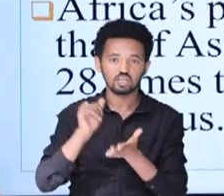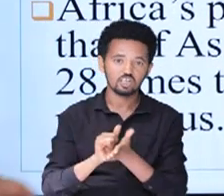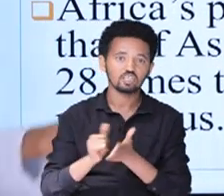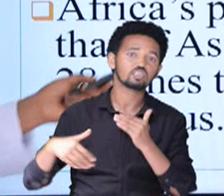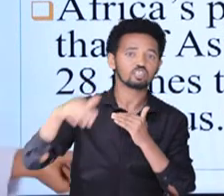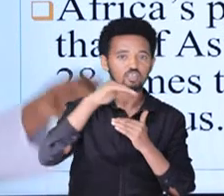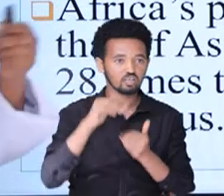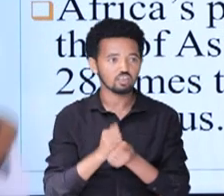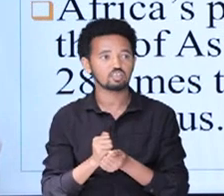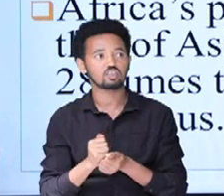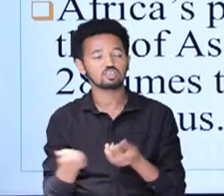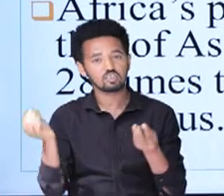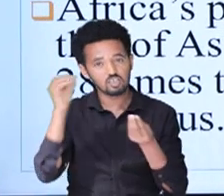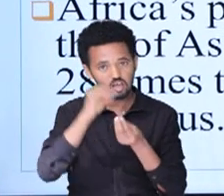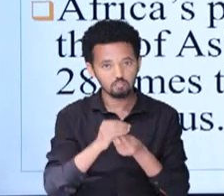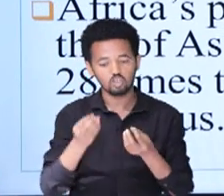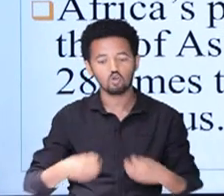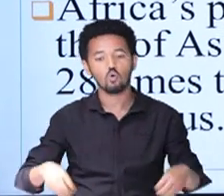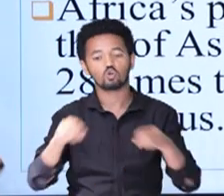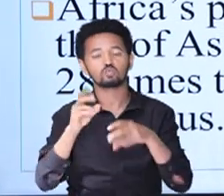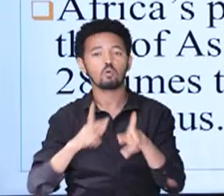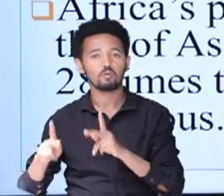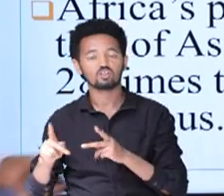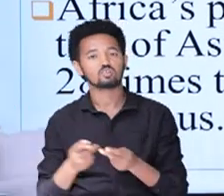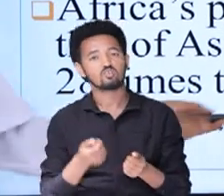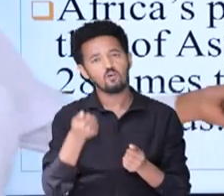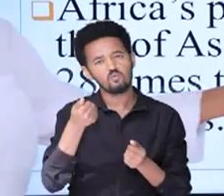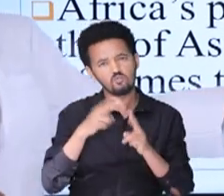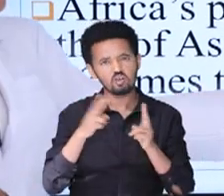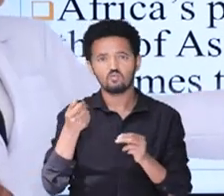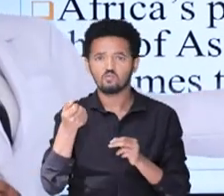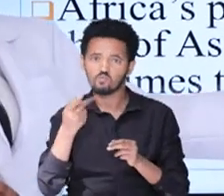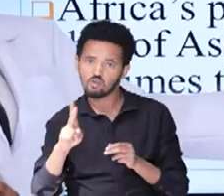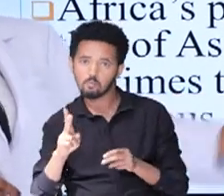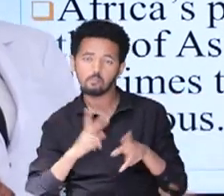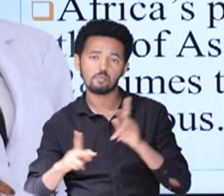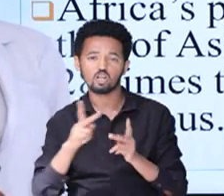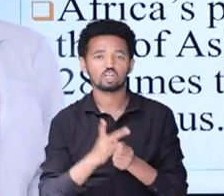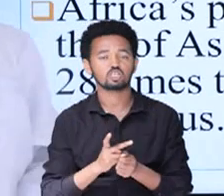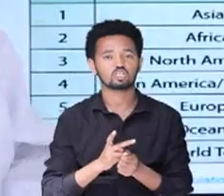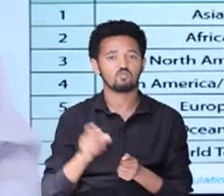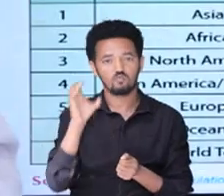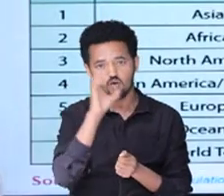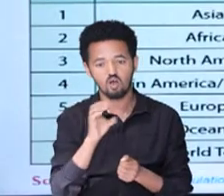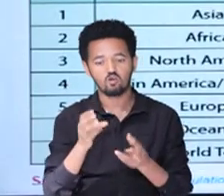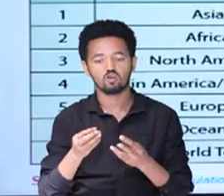28 times the Oceanian population. Very few peoples found in Oceania.